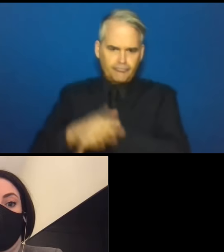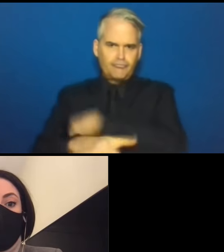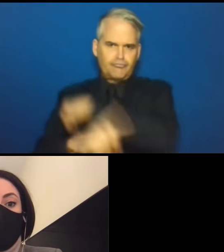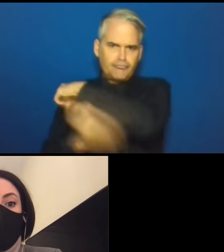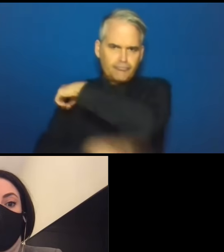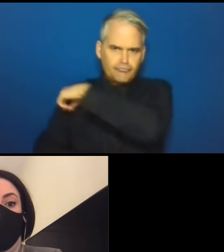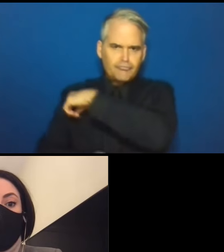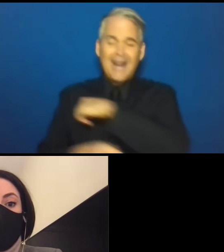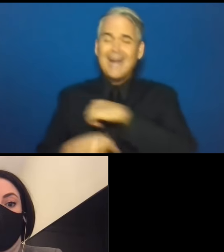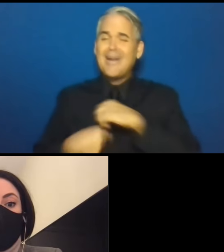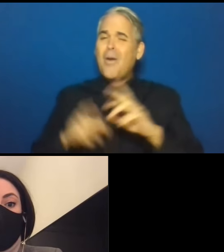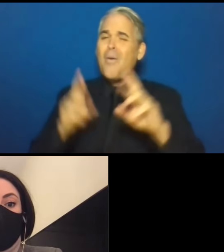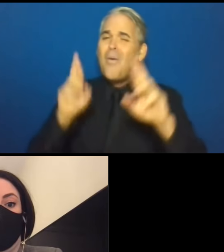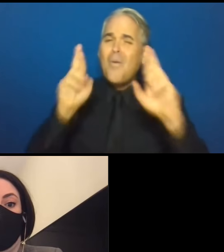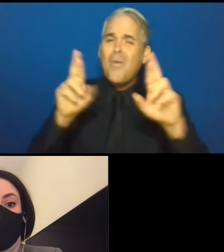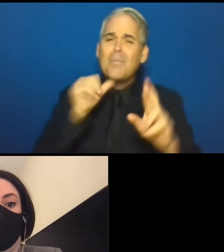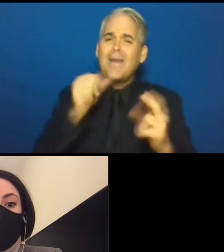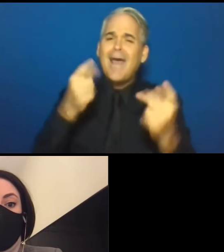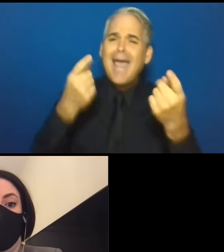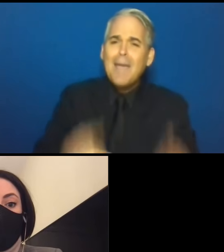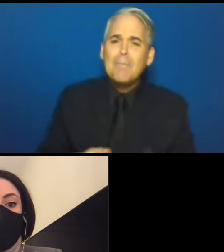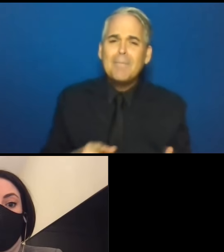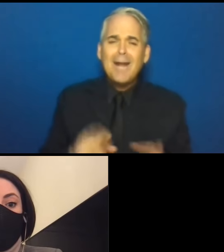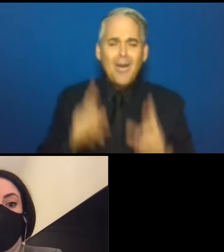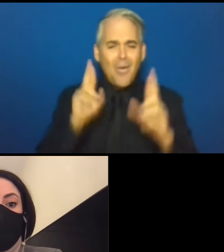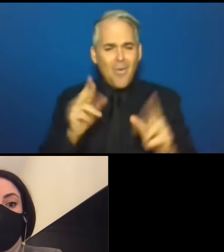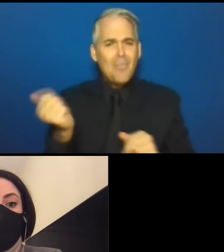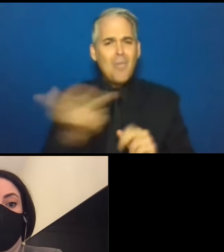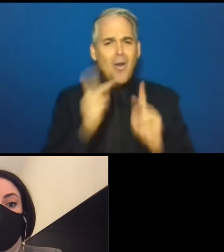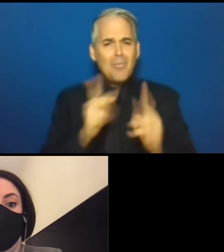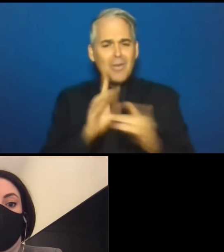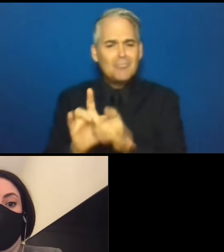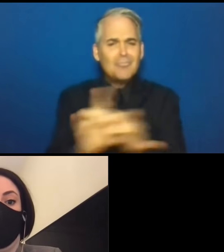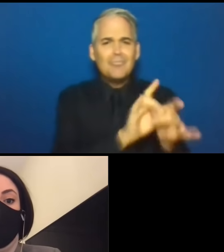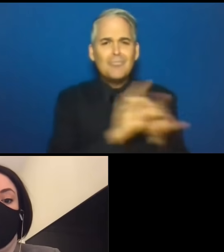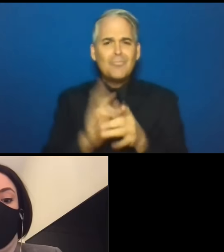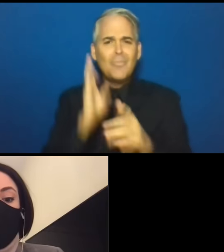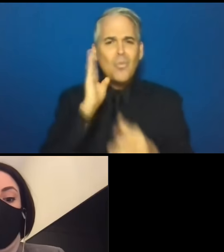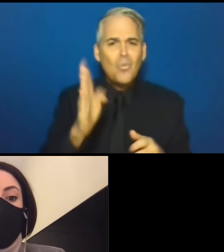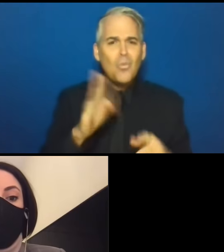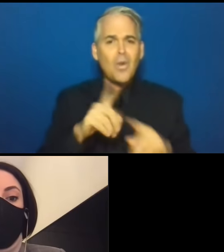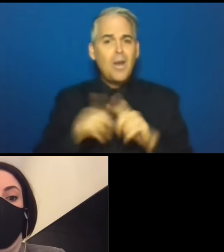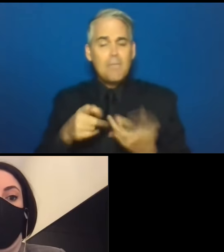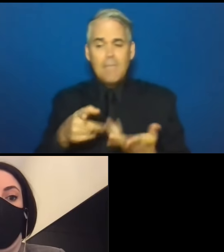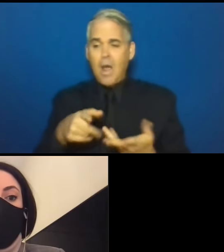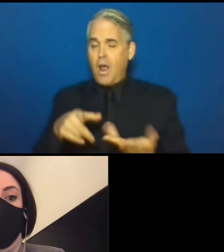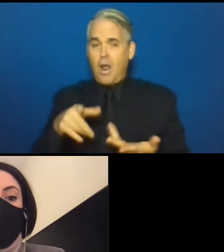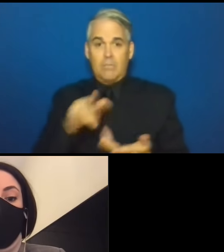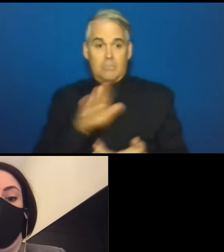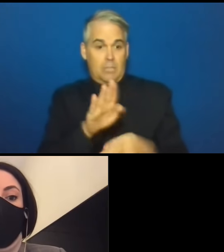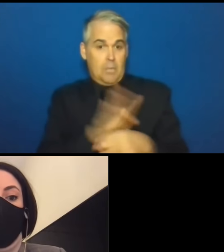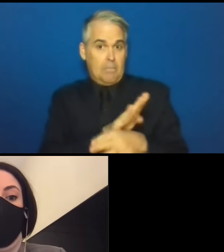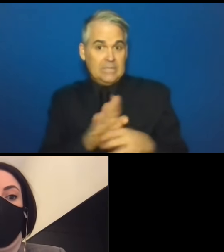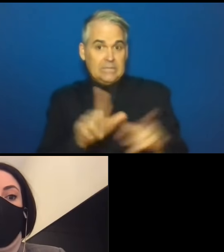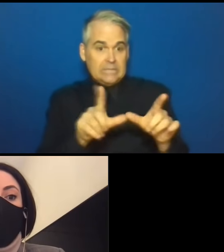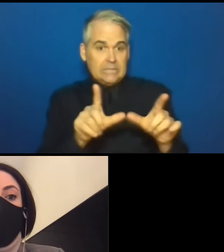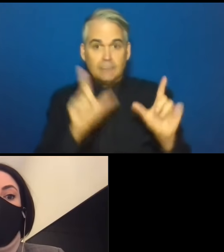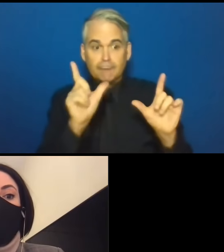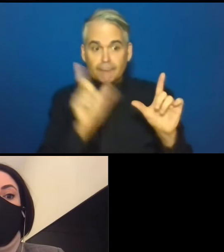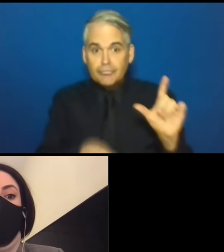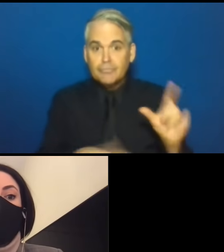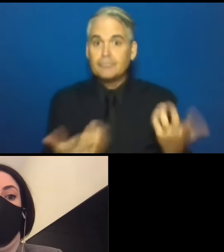I'm hopeful that people will do it. But local jurisdictions, business licensing, code enforcement, B&I,